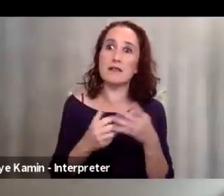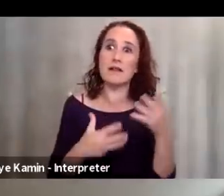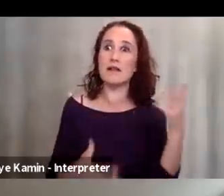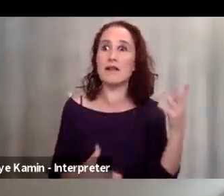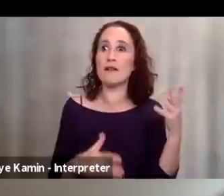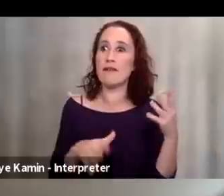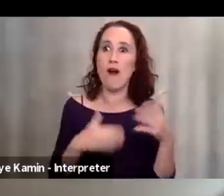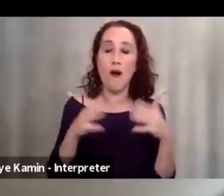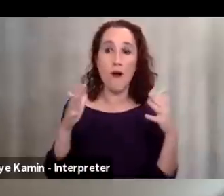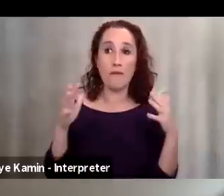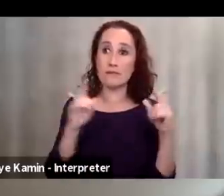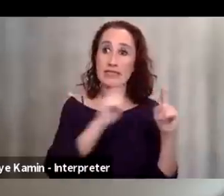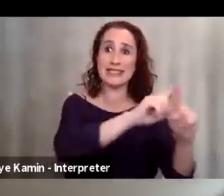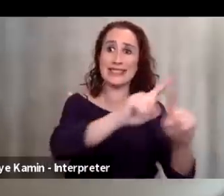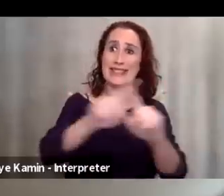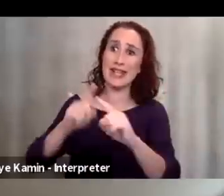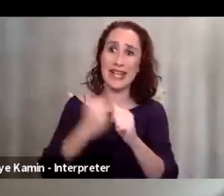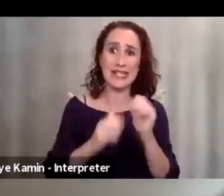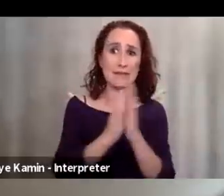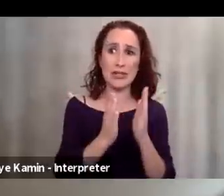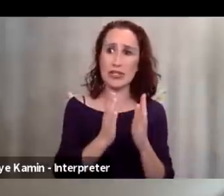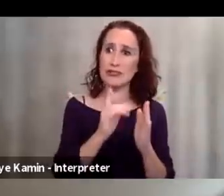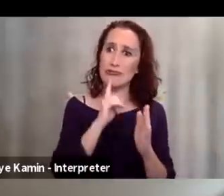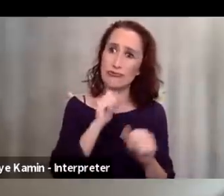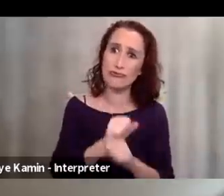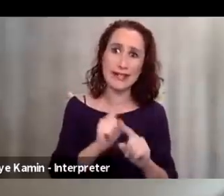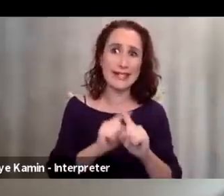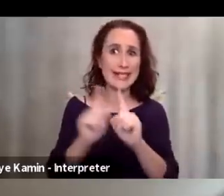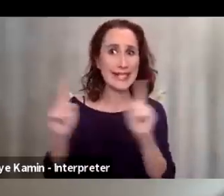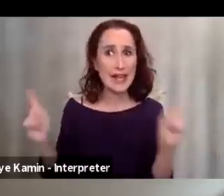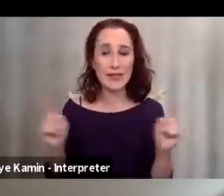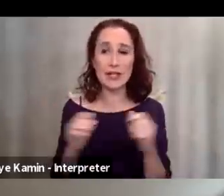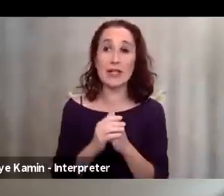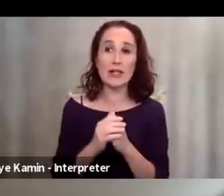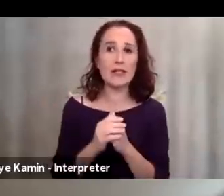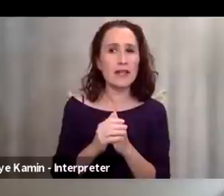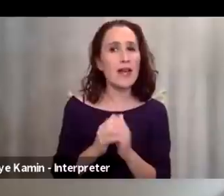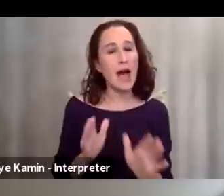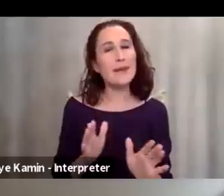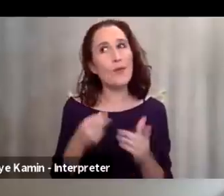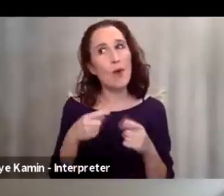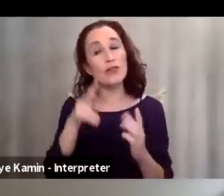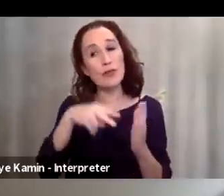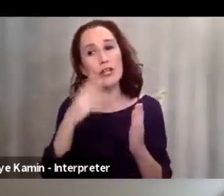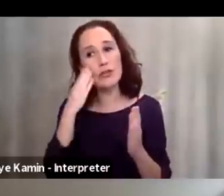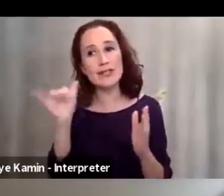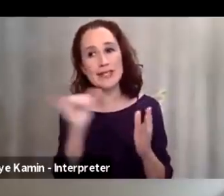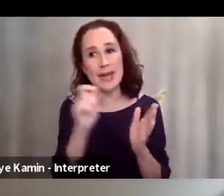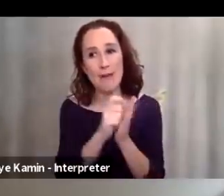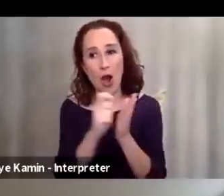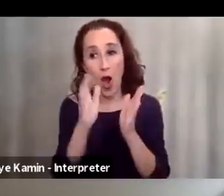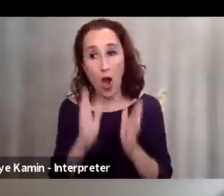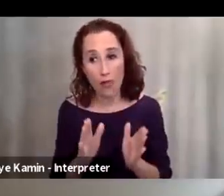so wildly different from one another. Like, though you can sense, like, it's him. I mean, when you read it, you know, it's like, yes, this is